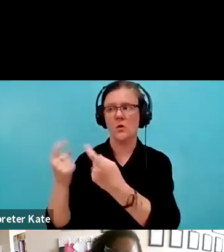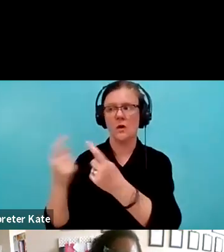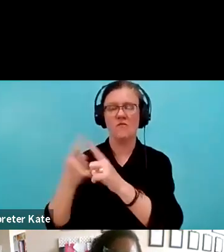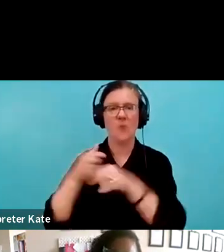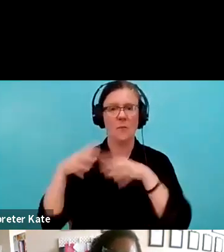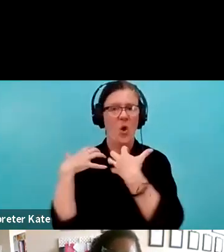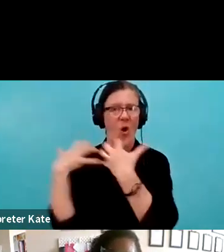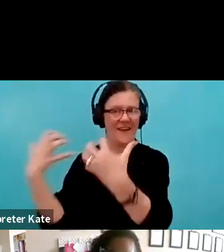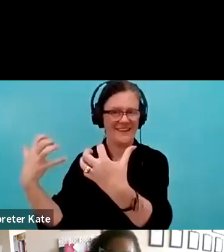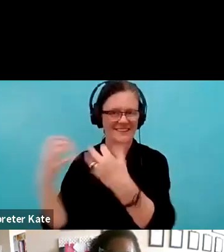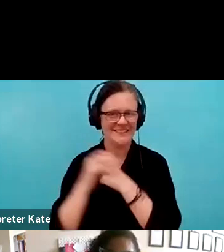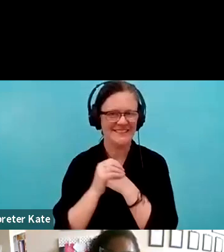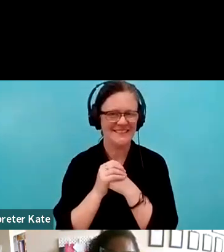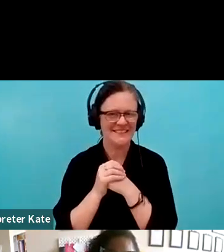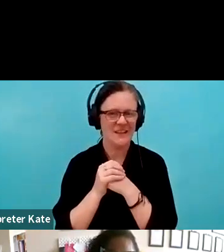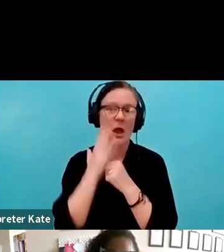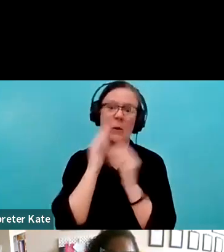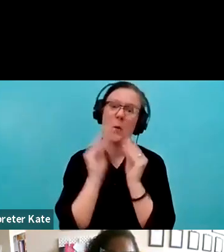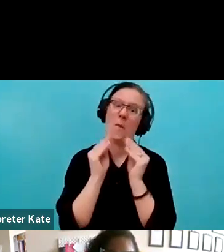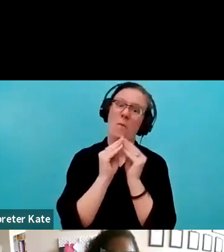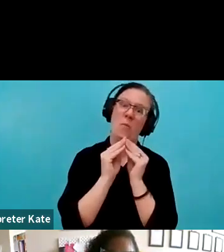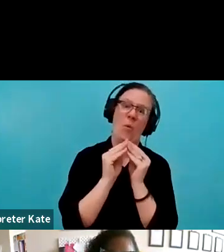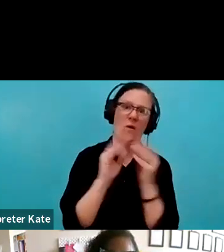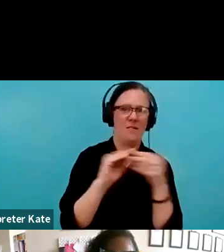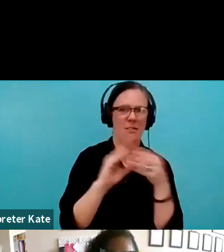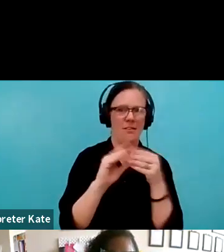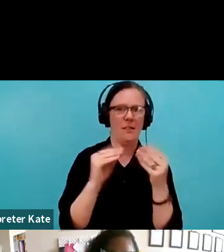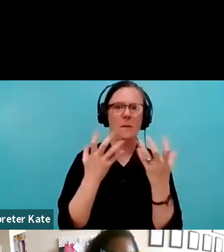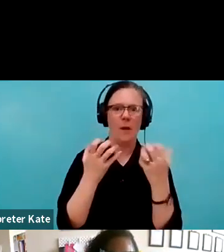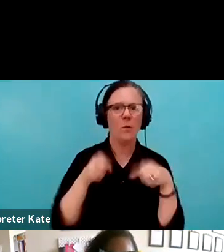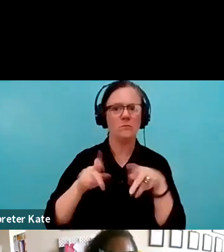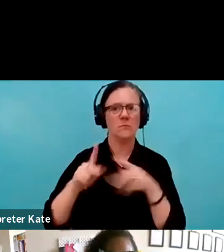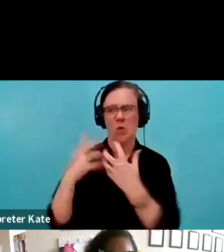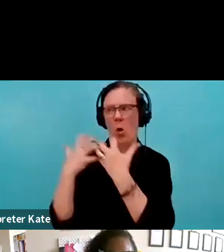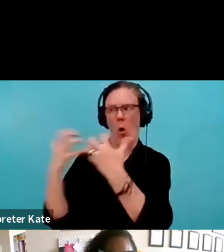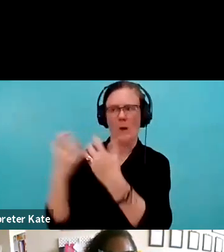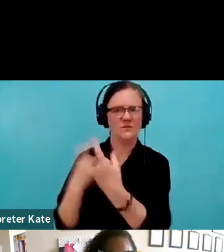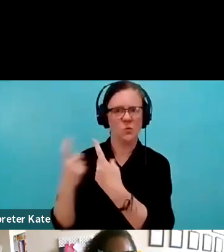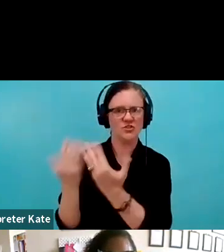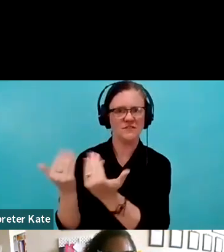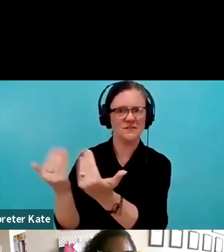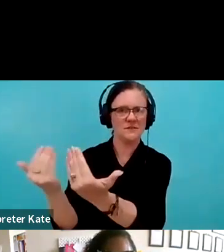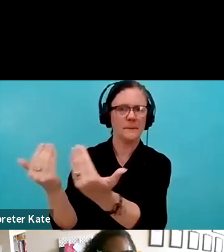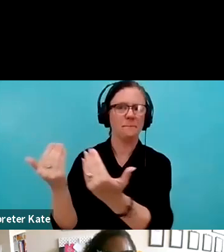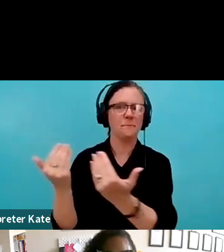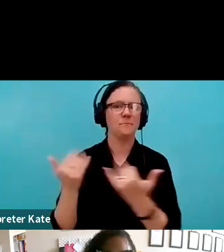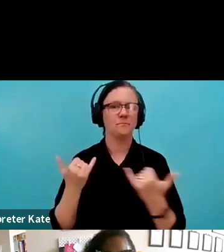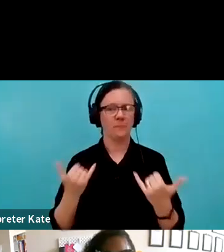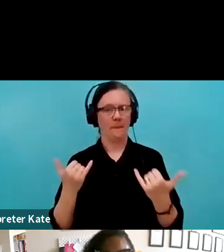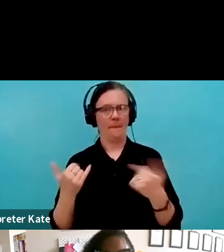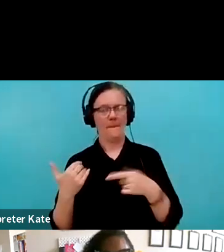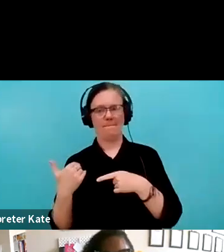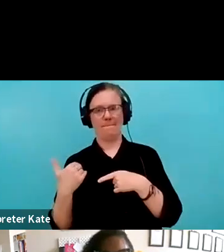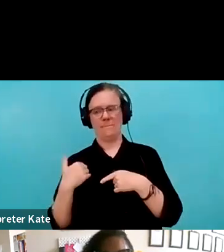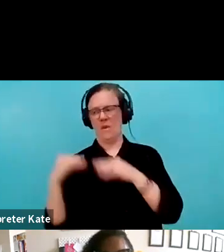I know there's so much more we can all say, but I want to give space for the audience to get engaged. So what's going to happen is